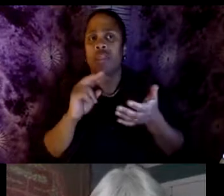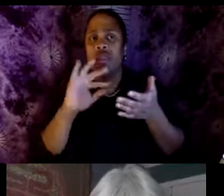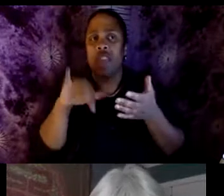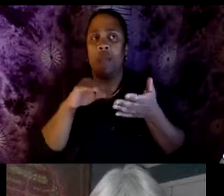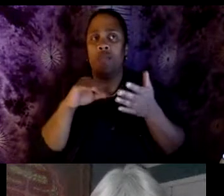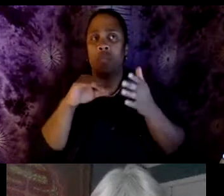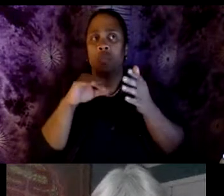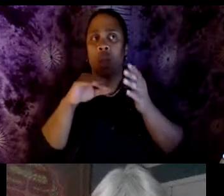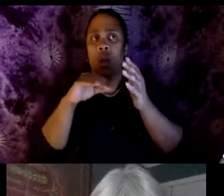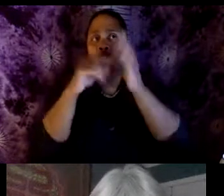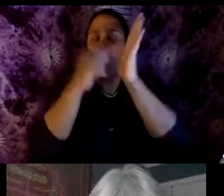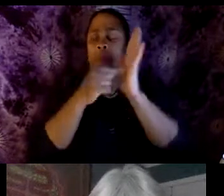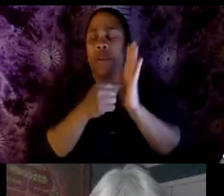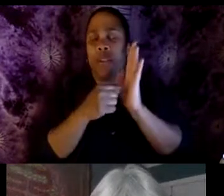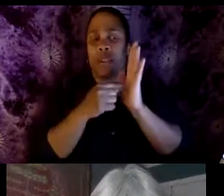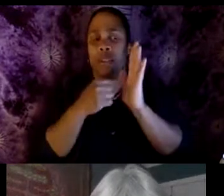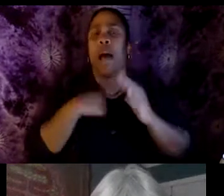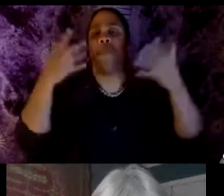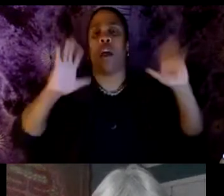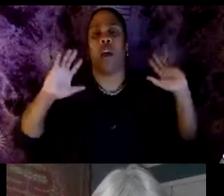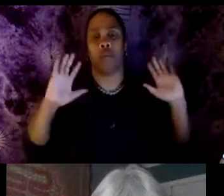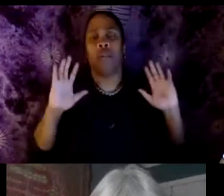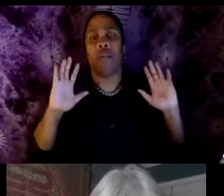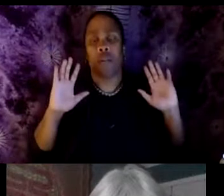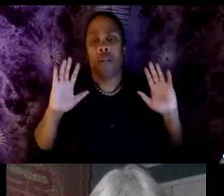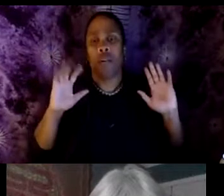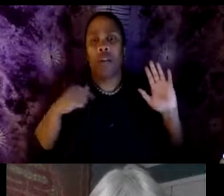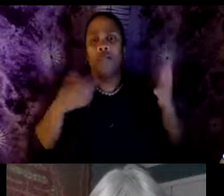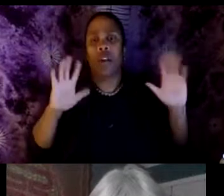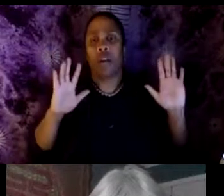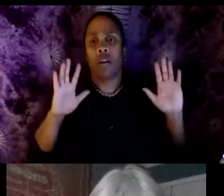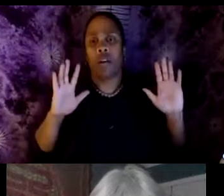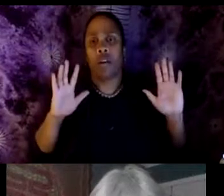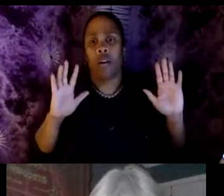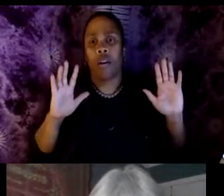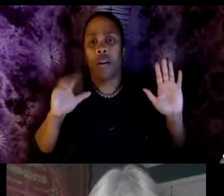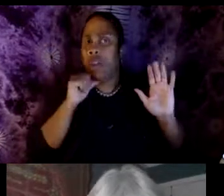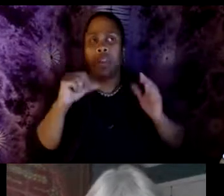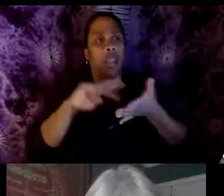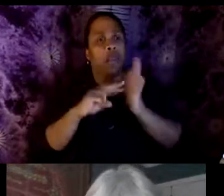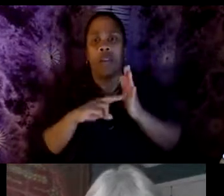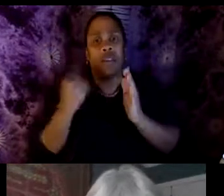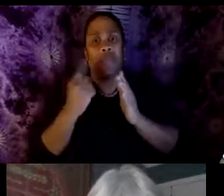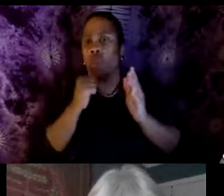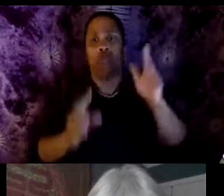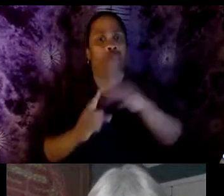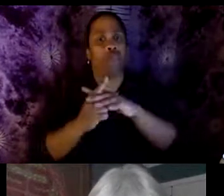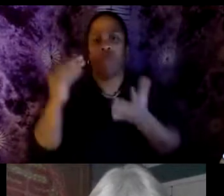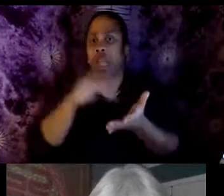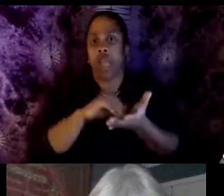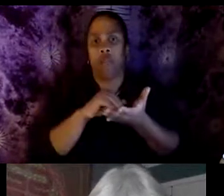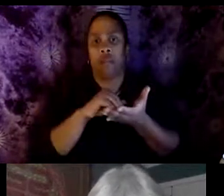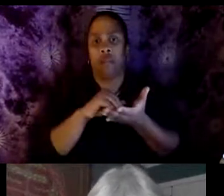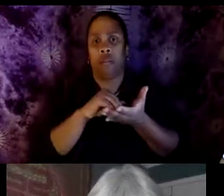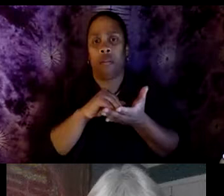knowing that we're worthy of being done. And that's what allows the being done to happen. It doesn't mean that something might not reappear. It's like we have a new way of responding with it. And that's why I love that